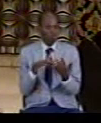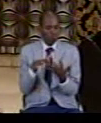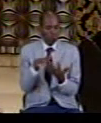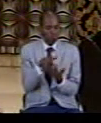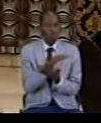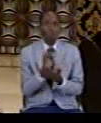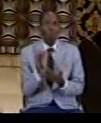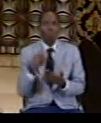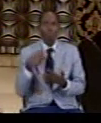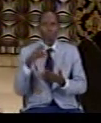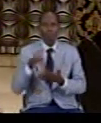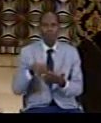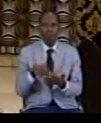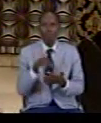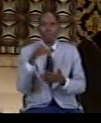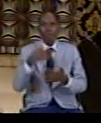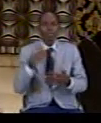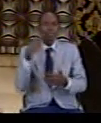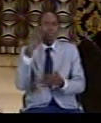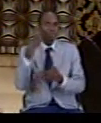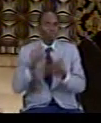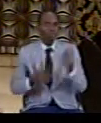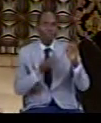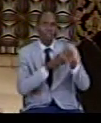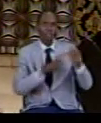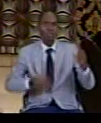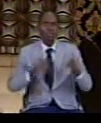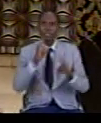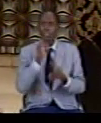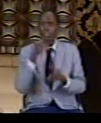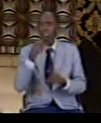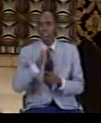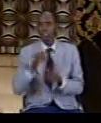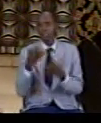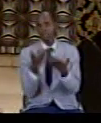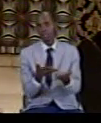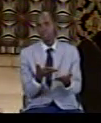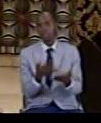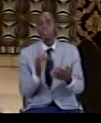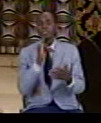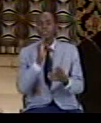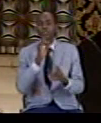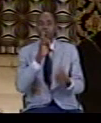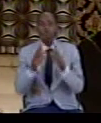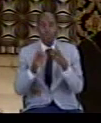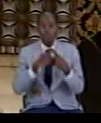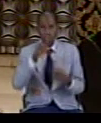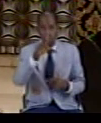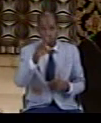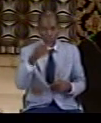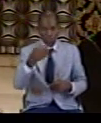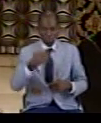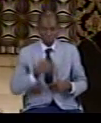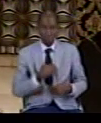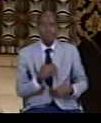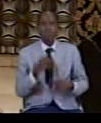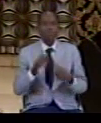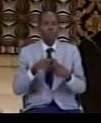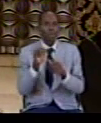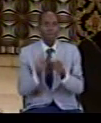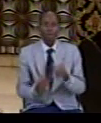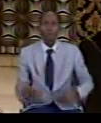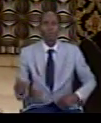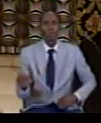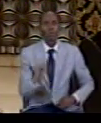have read, you have seen what the Lord is talking about. He's talking to you. He's talking to me. He's talking to